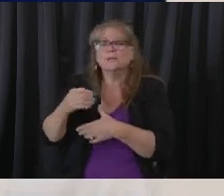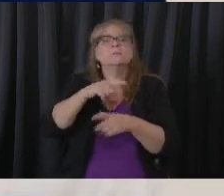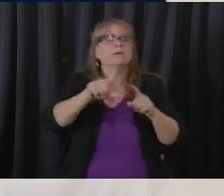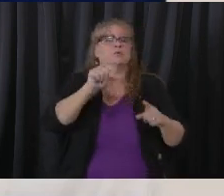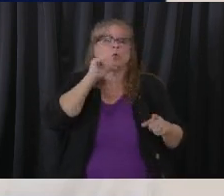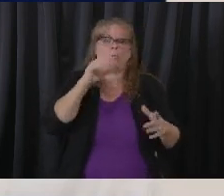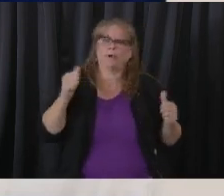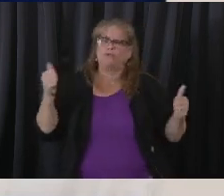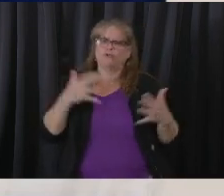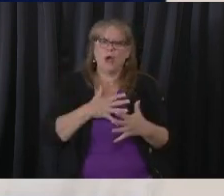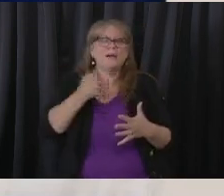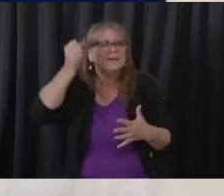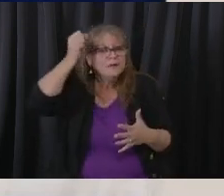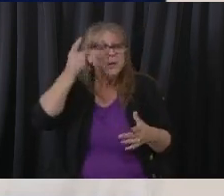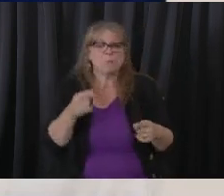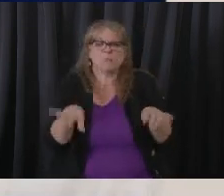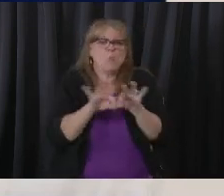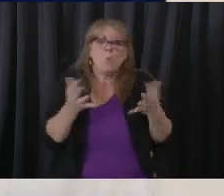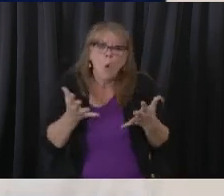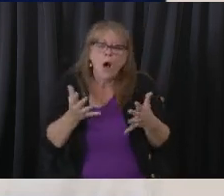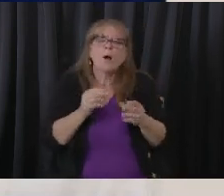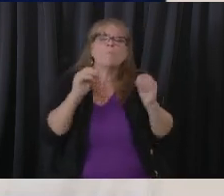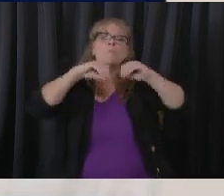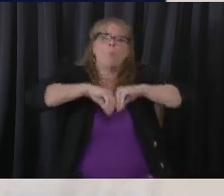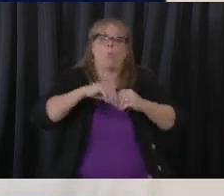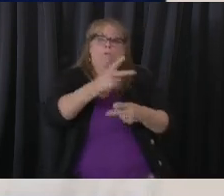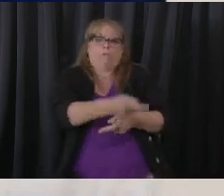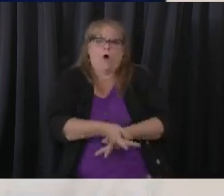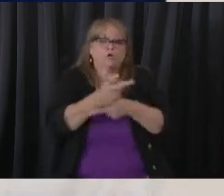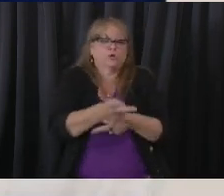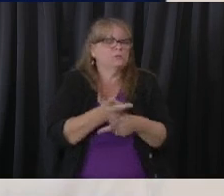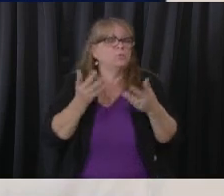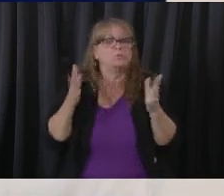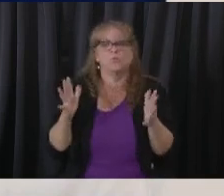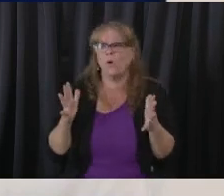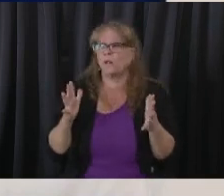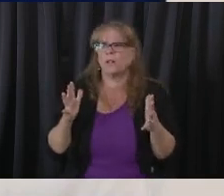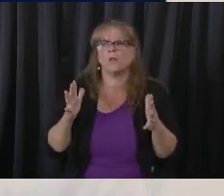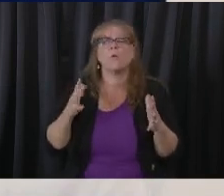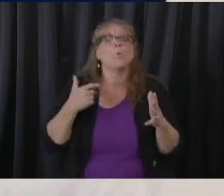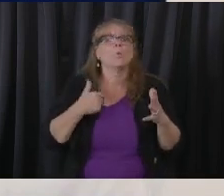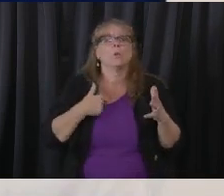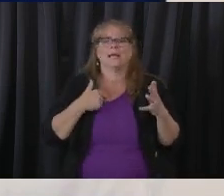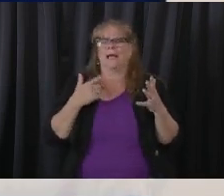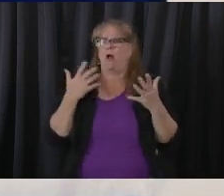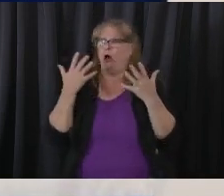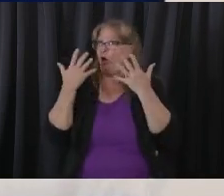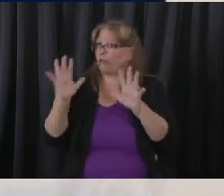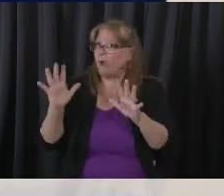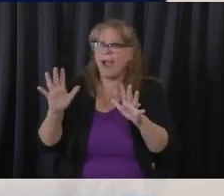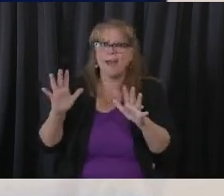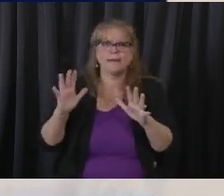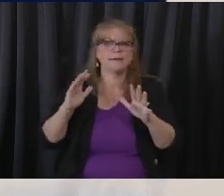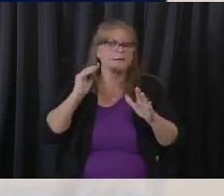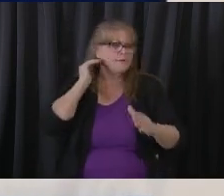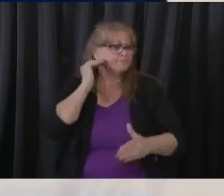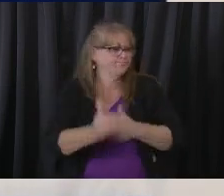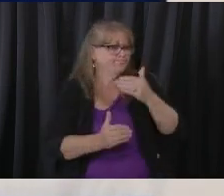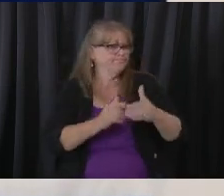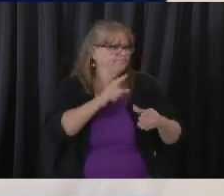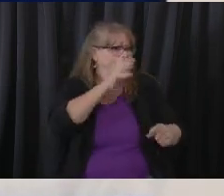We're productive, we're industrious, we're innovative, and we're thoughtful and careful about how we do it. And that's how we will successfully